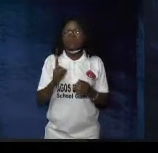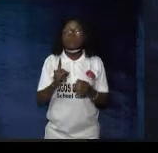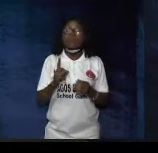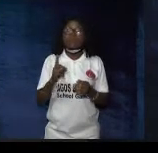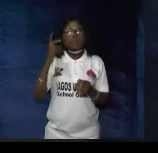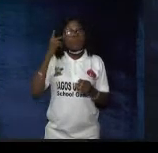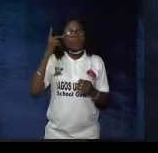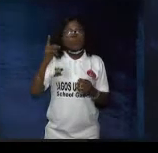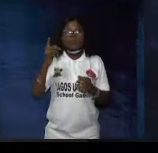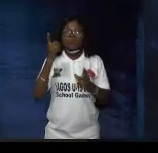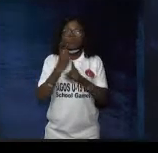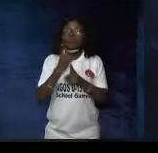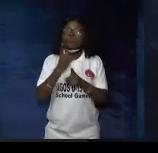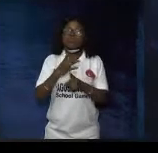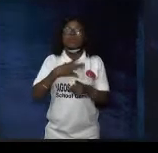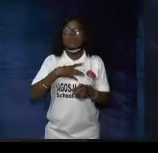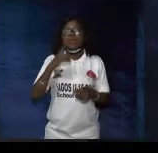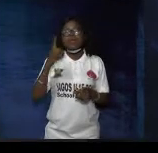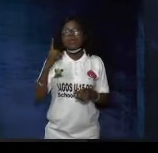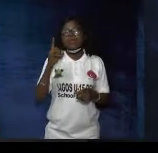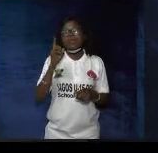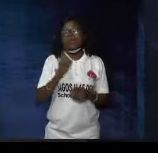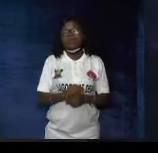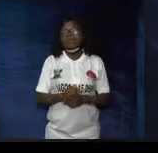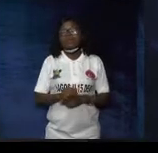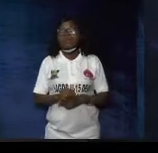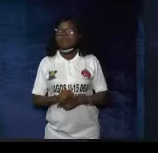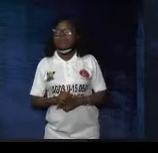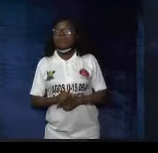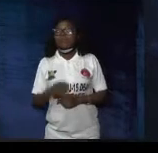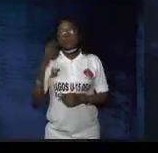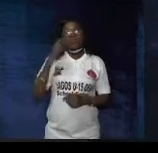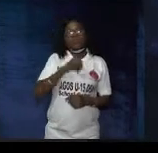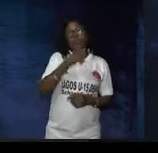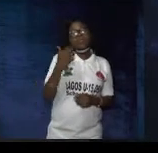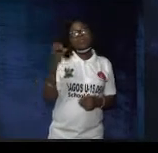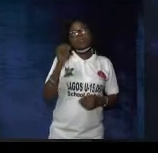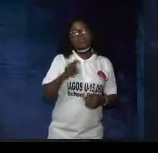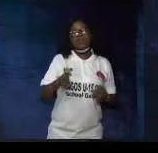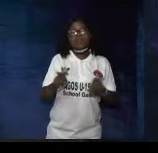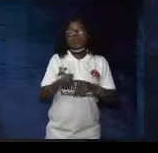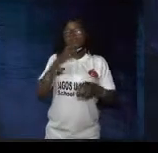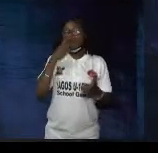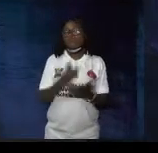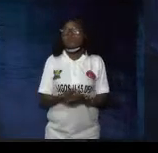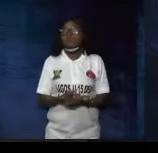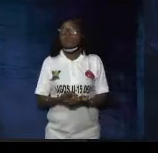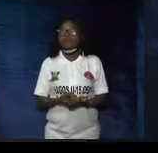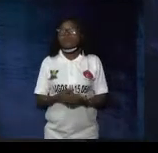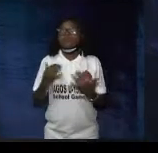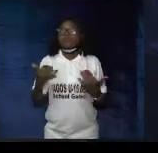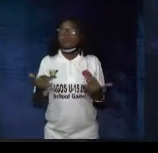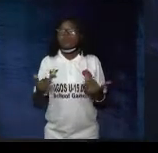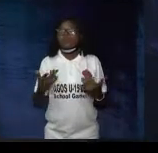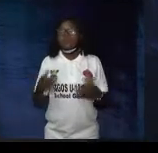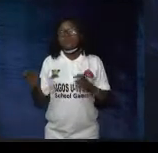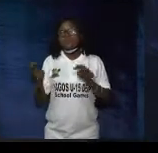of order 1. It looks just like this once when I turn it around. You will see others as well.